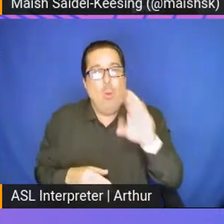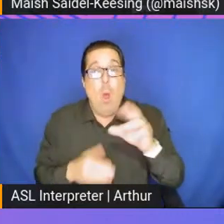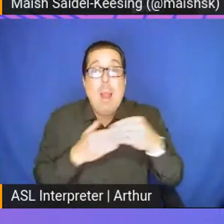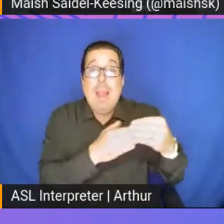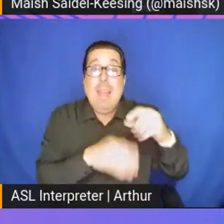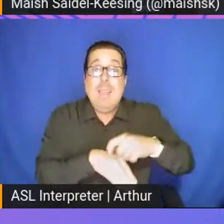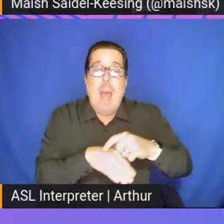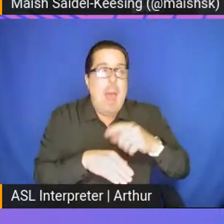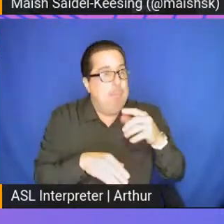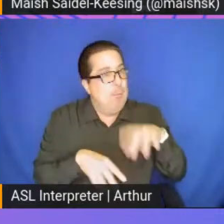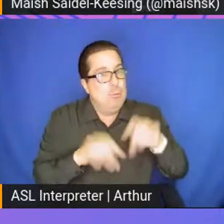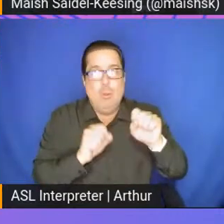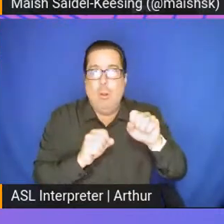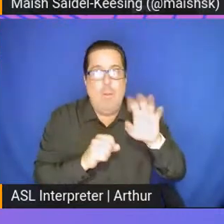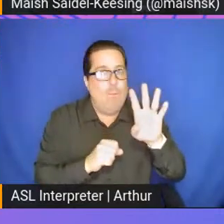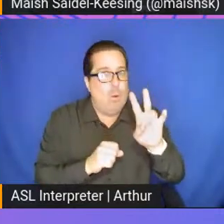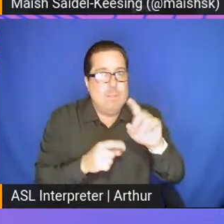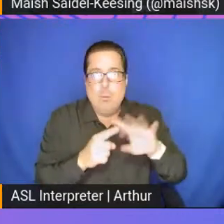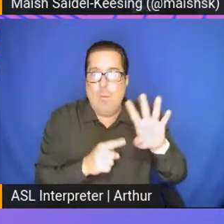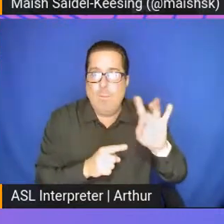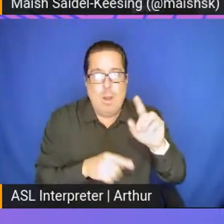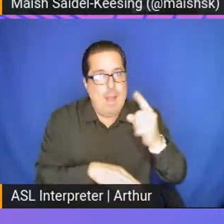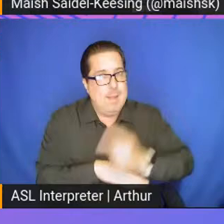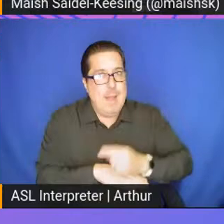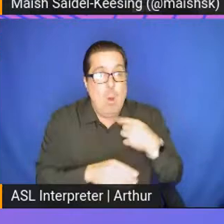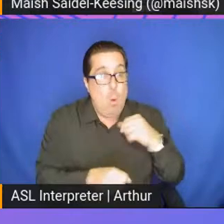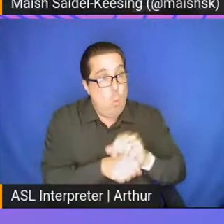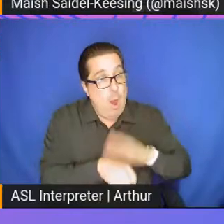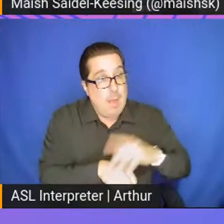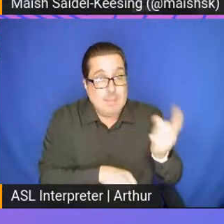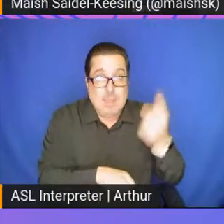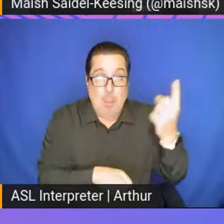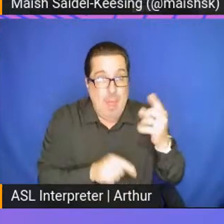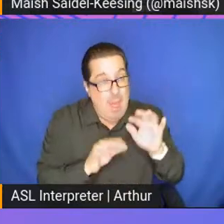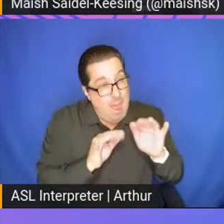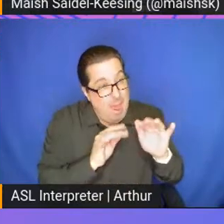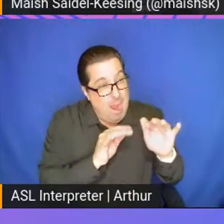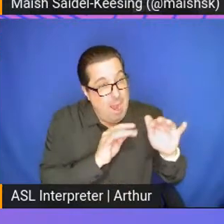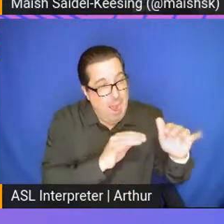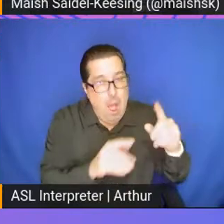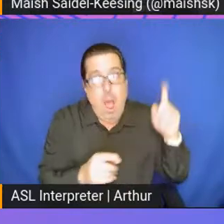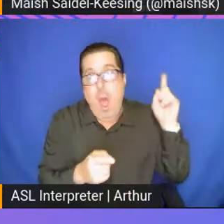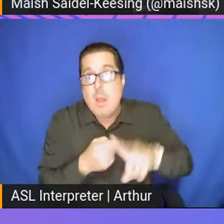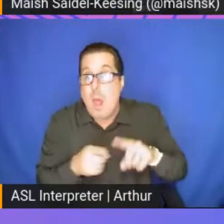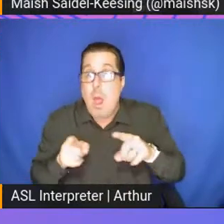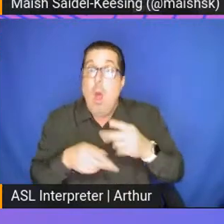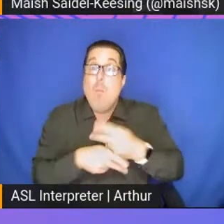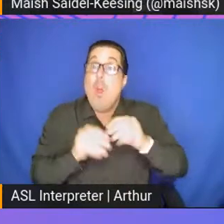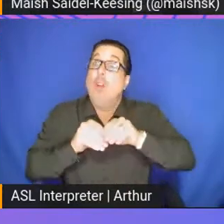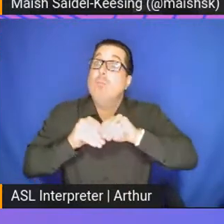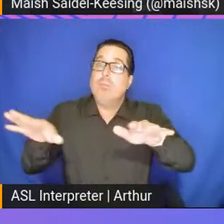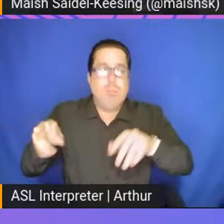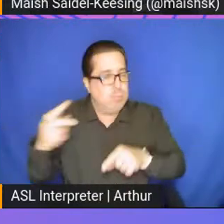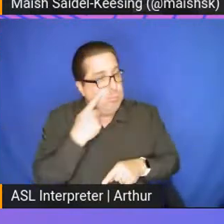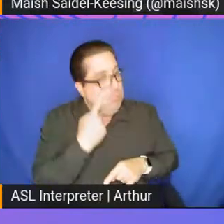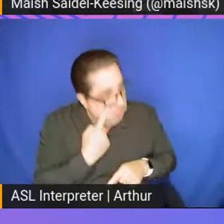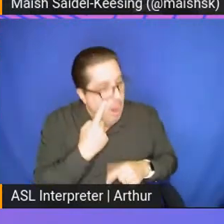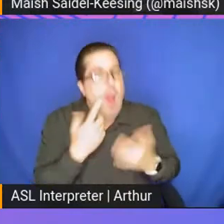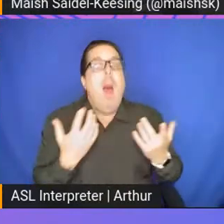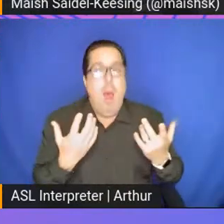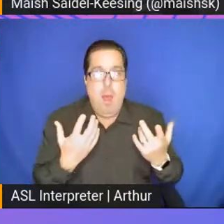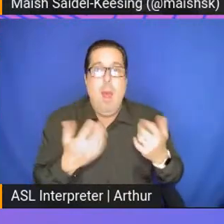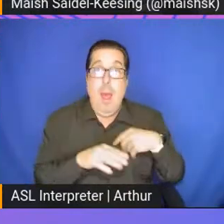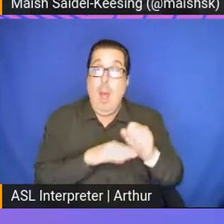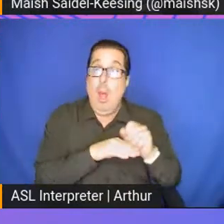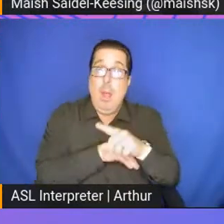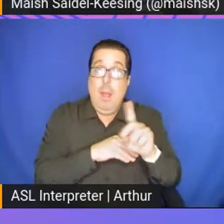48 days for when we'd start work on something until when it would be seen in production. Our deployment frequency,